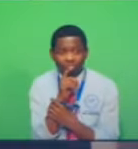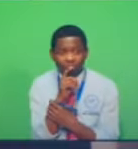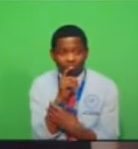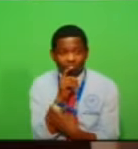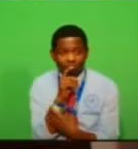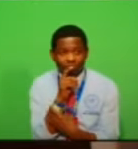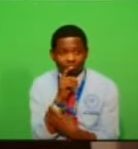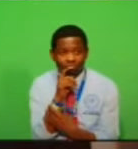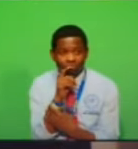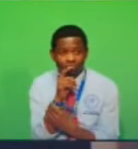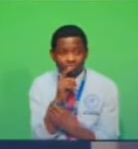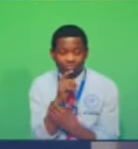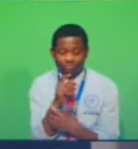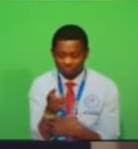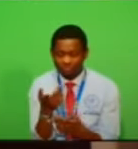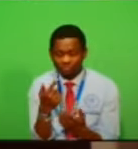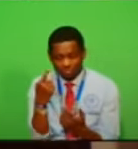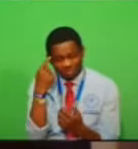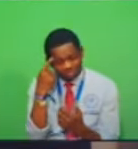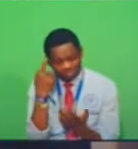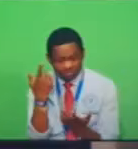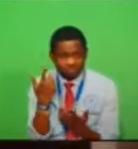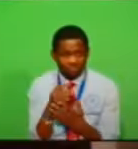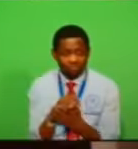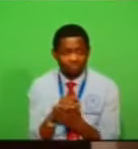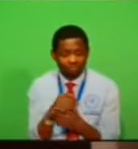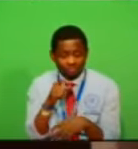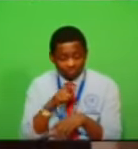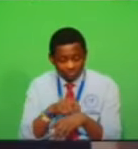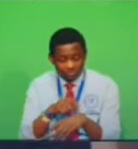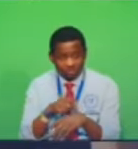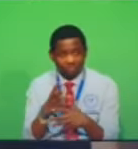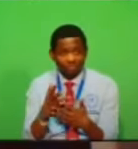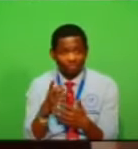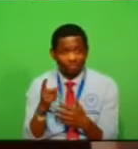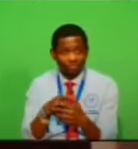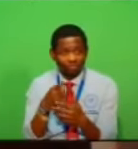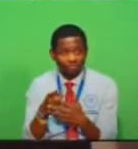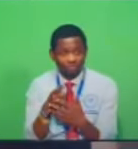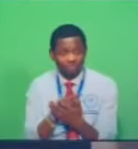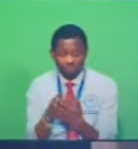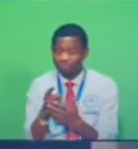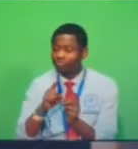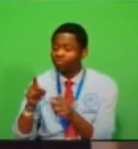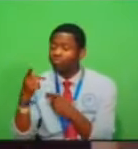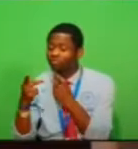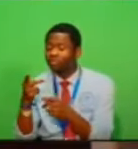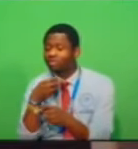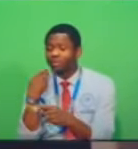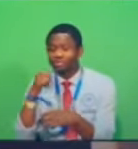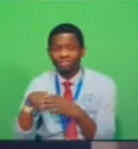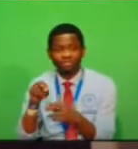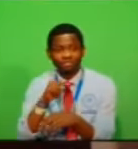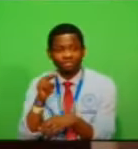wanted to link you up with him. The point that I'm making is that at that moment, the next day, I went to see the pastor in that country. And